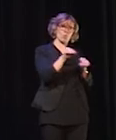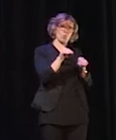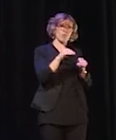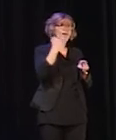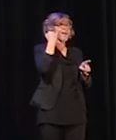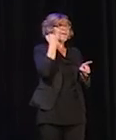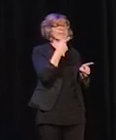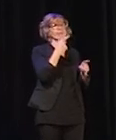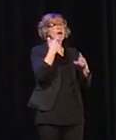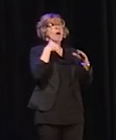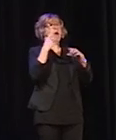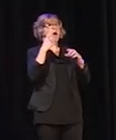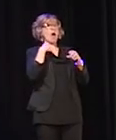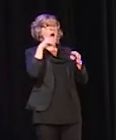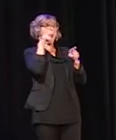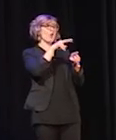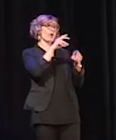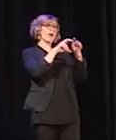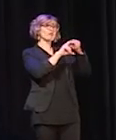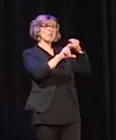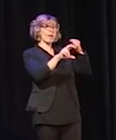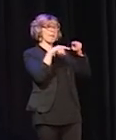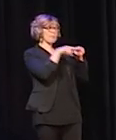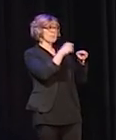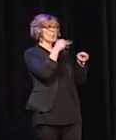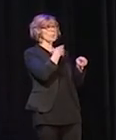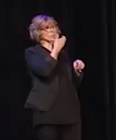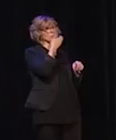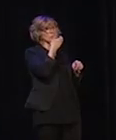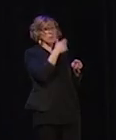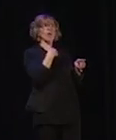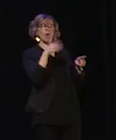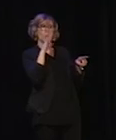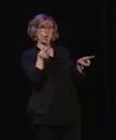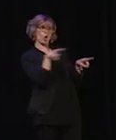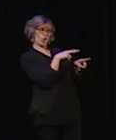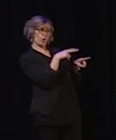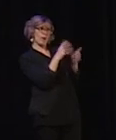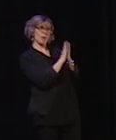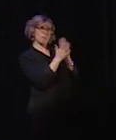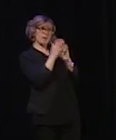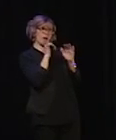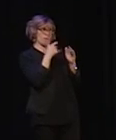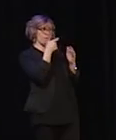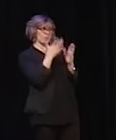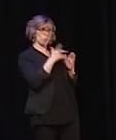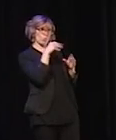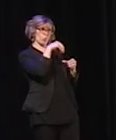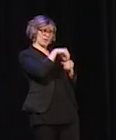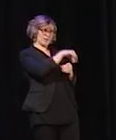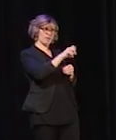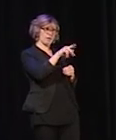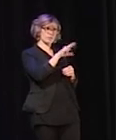to her, I start to explore, and suddenly you have this moving frame from the viewer that explores the space and reveals things to that